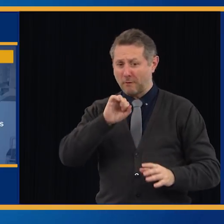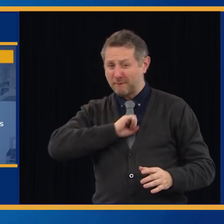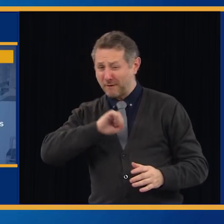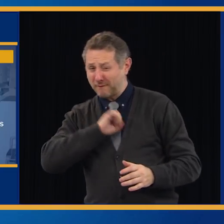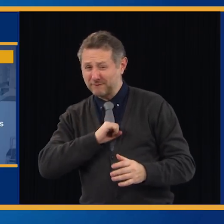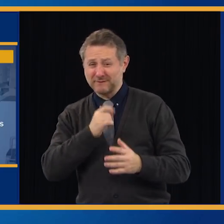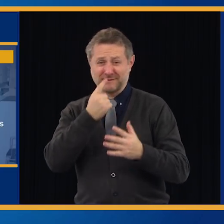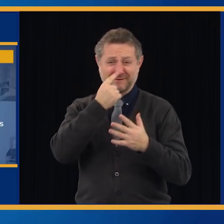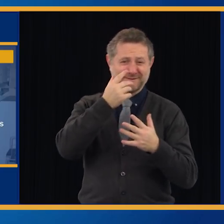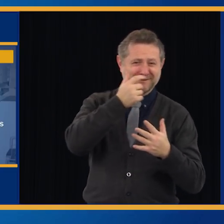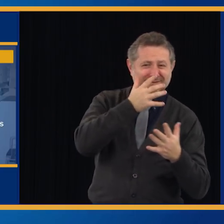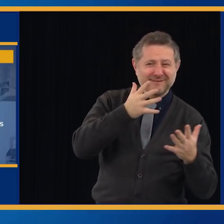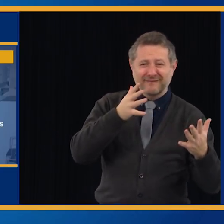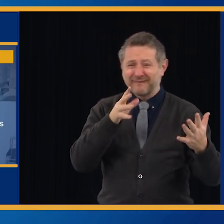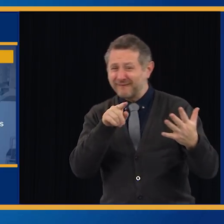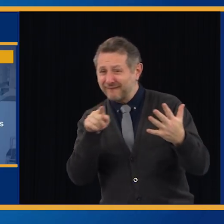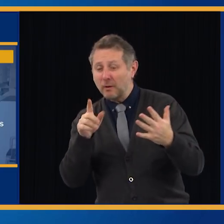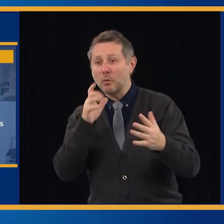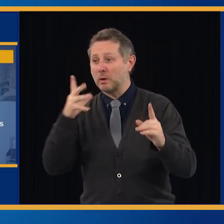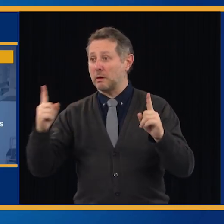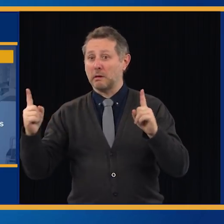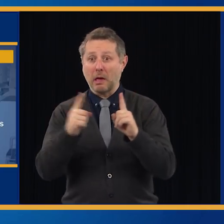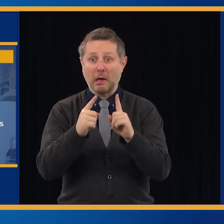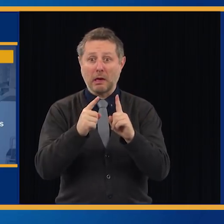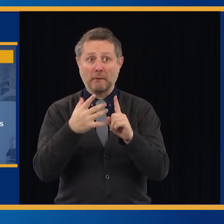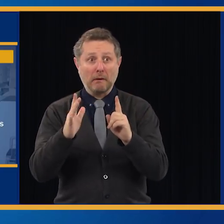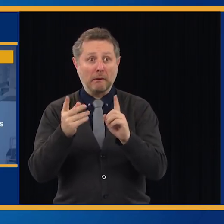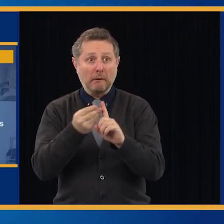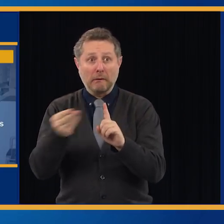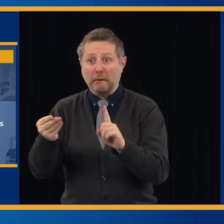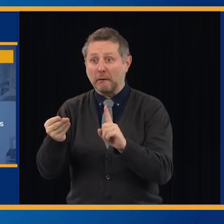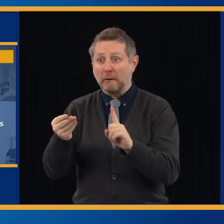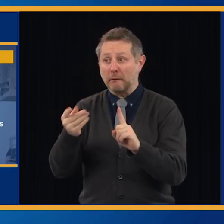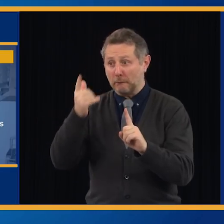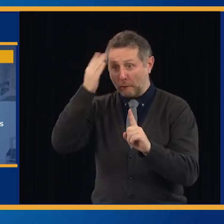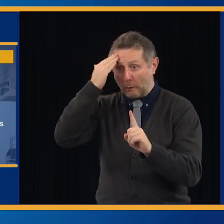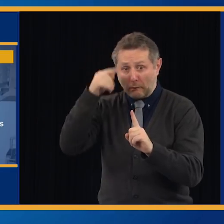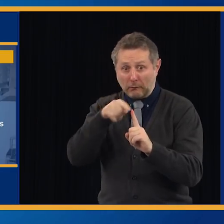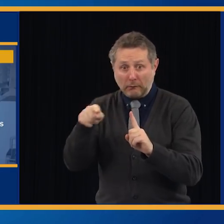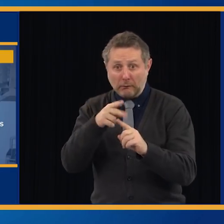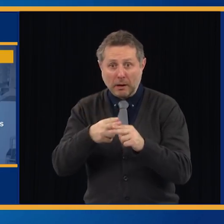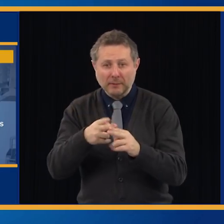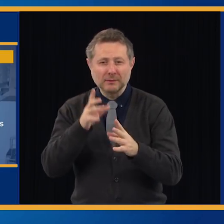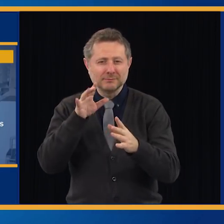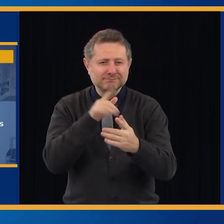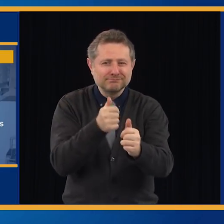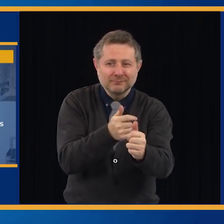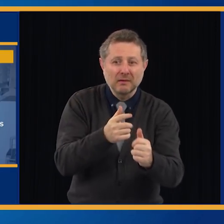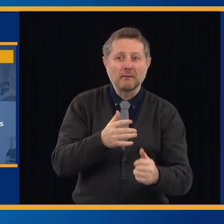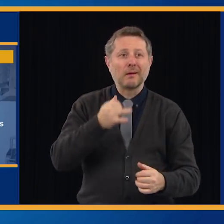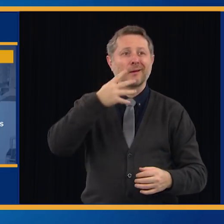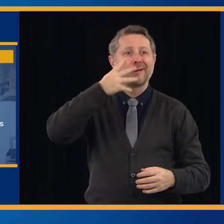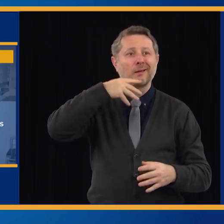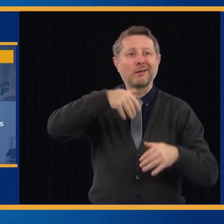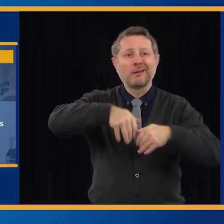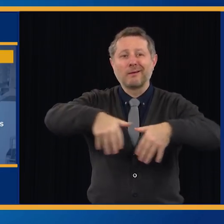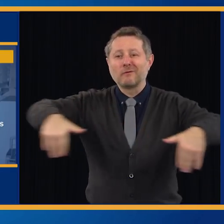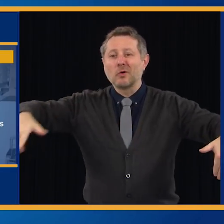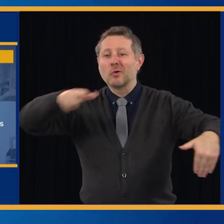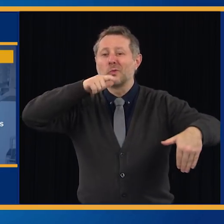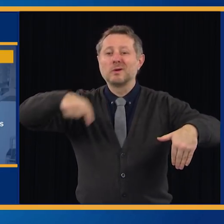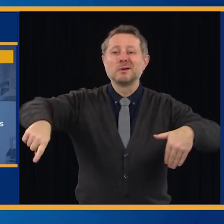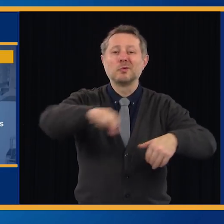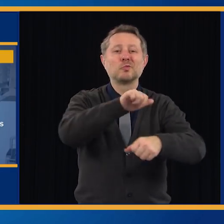person, and frontline and essential workers. They do have a higher rate of infection because they're putting